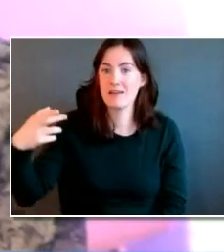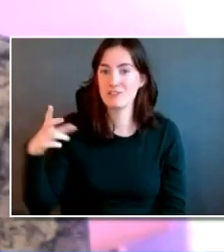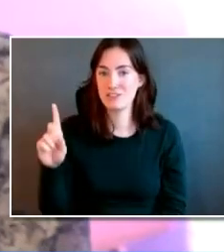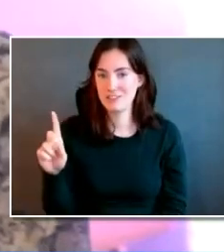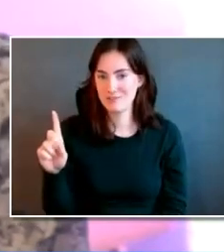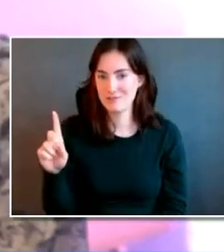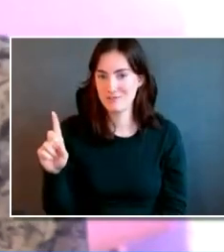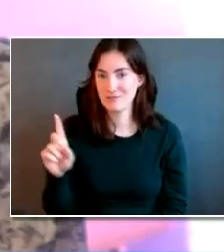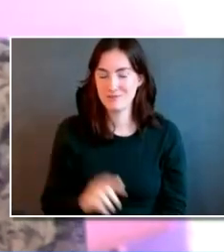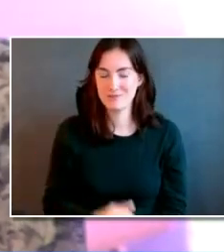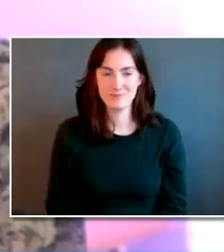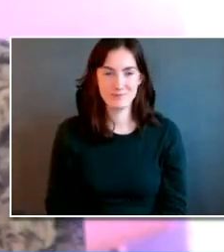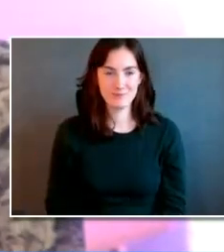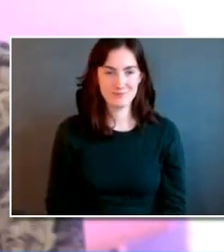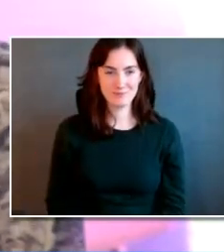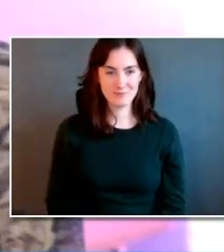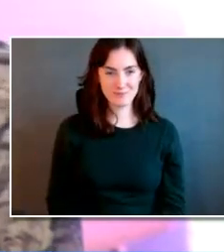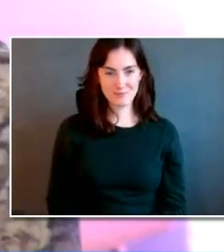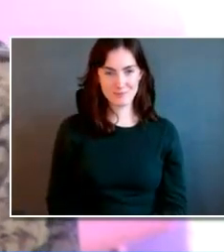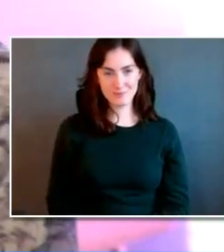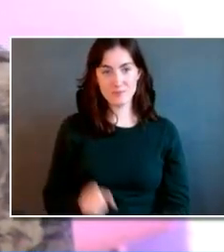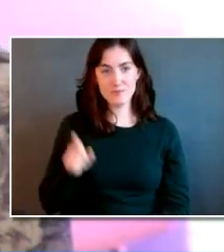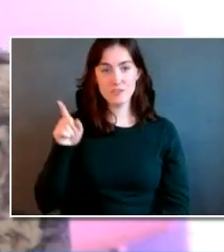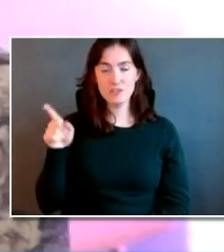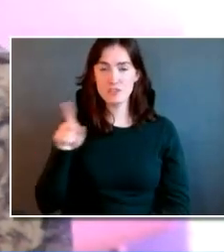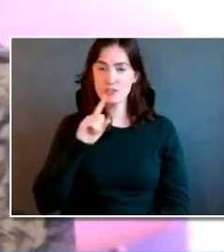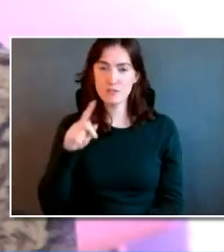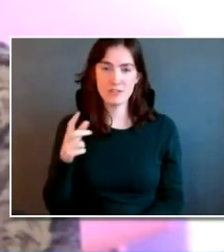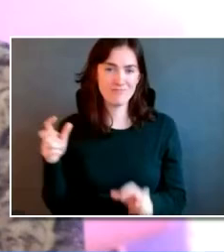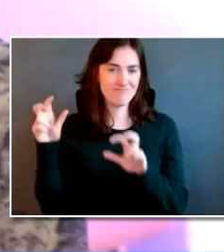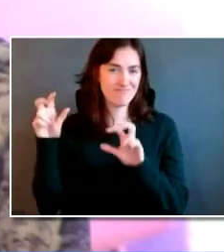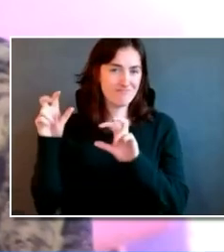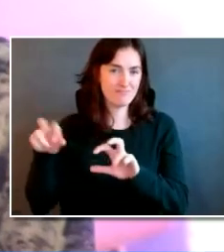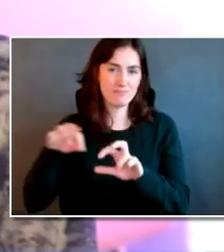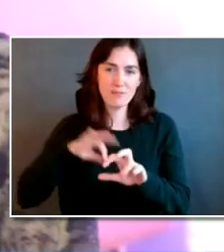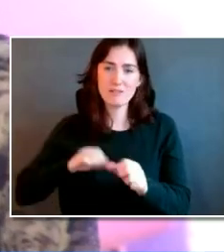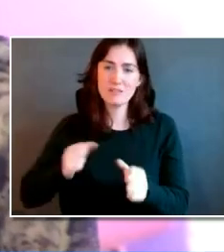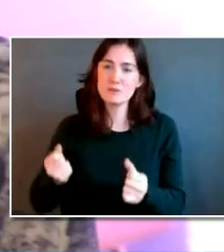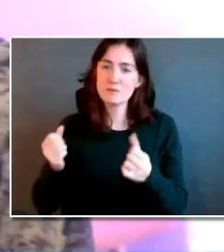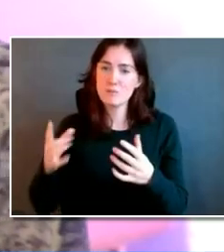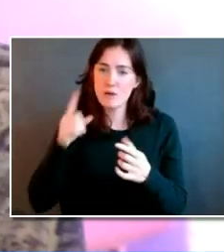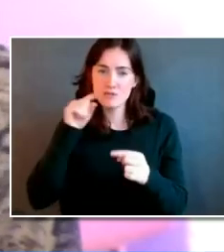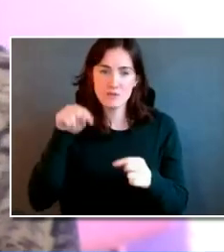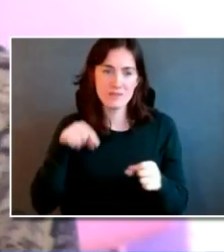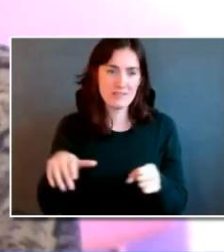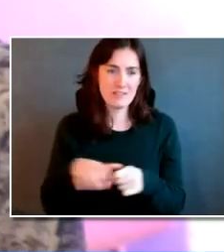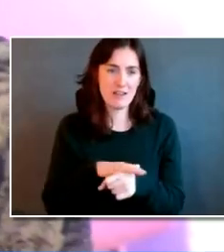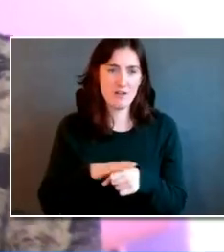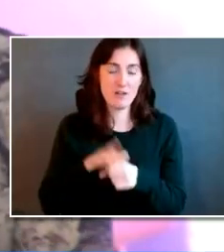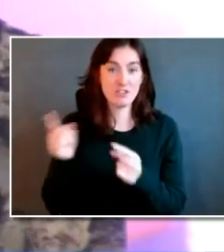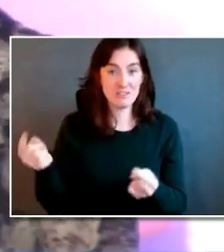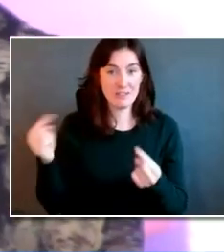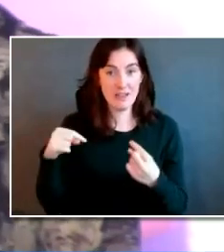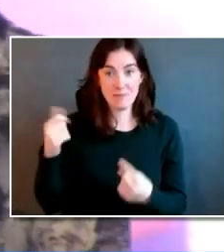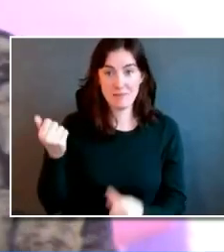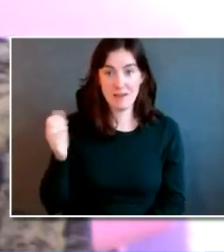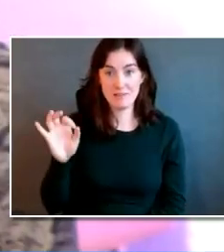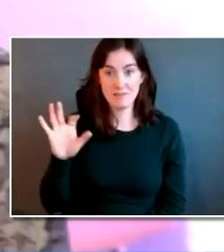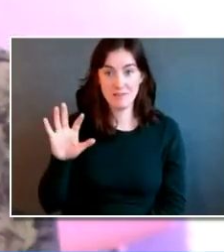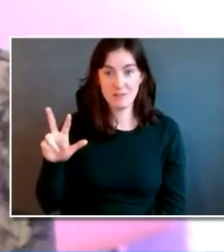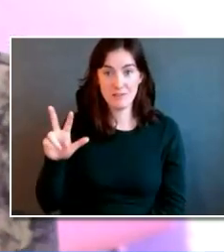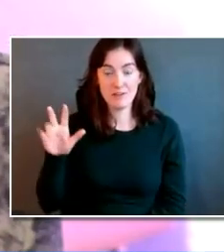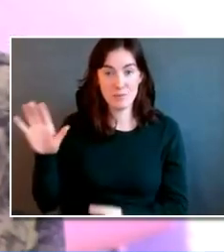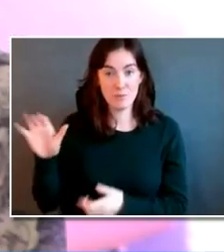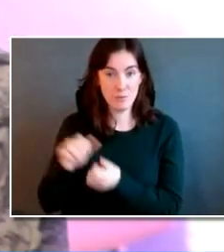And she just contributed so much to this area. She came here in 1953 with her